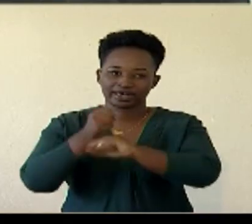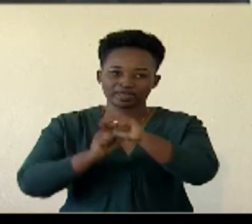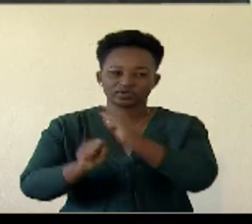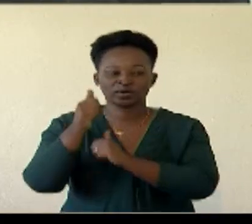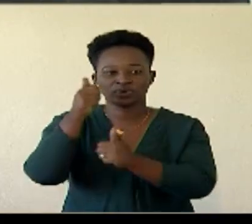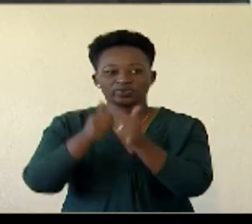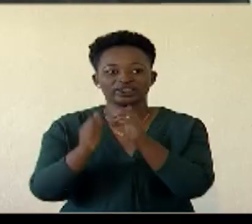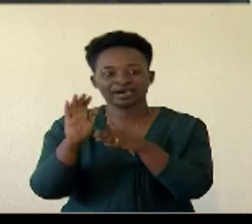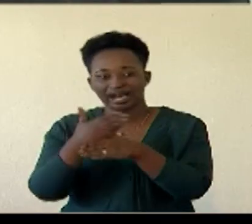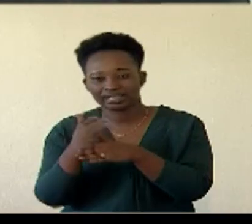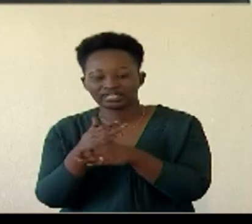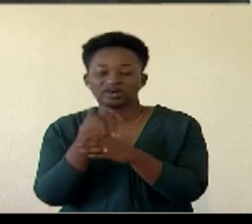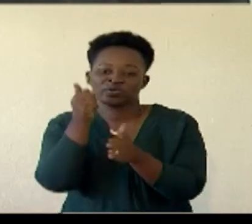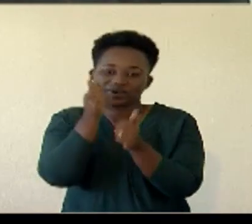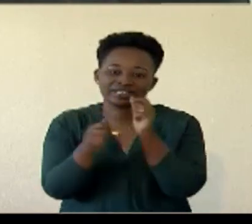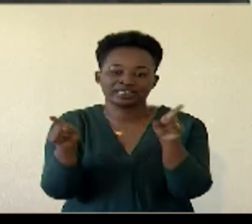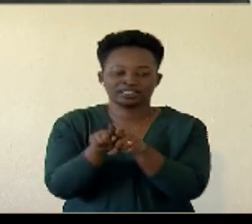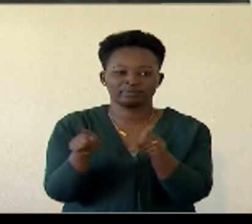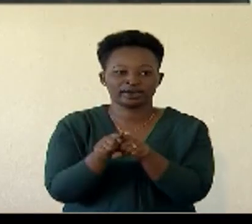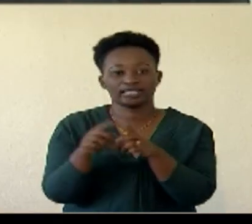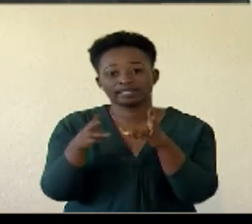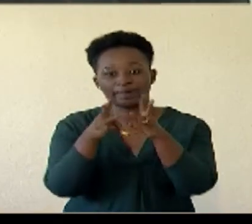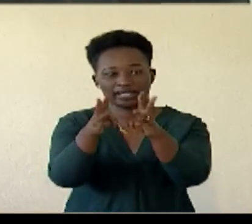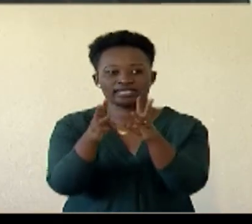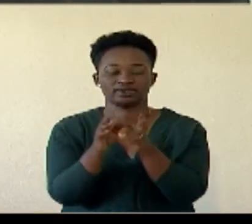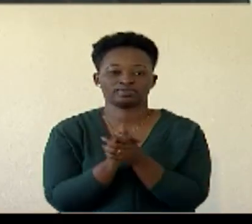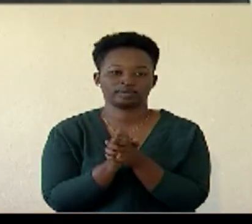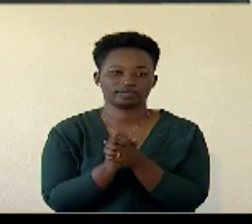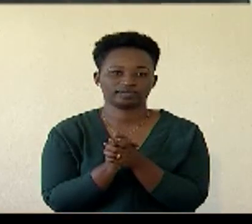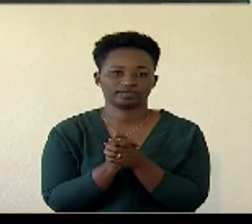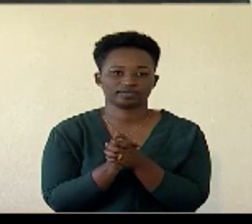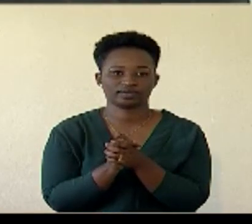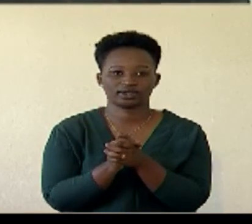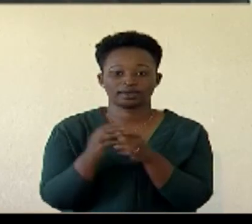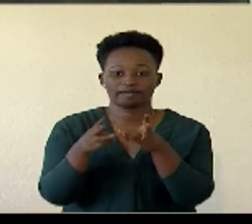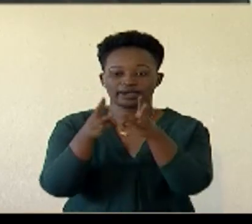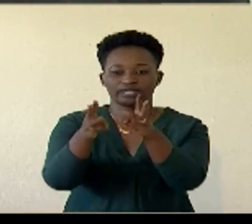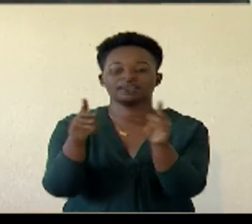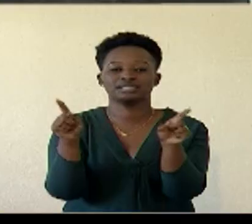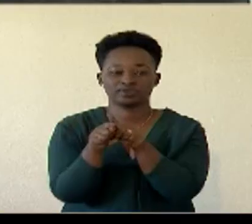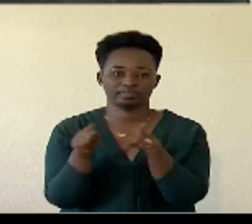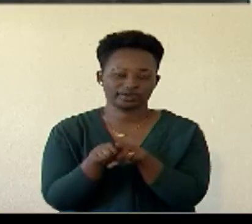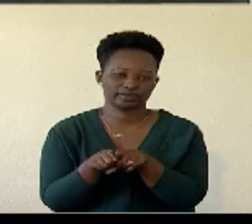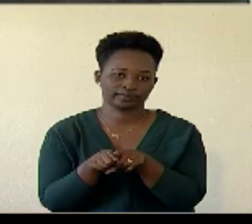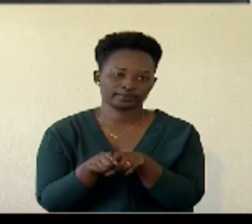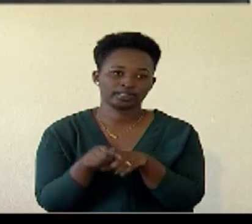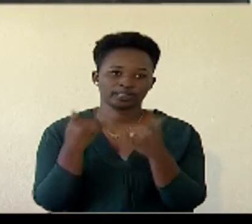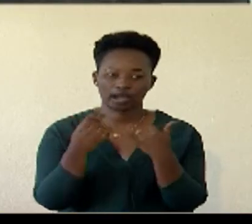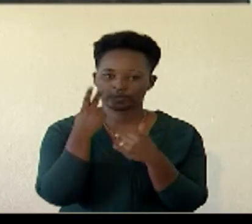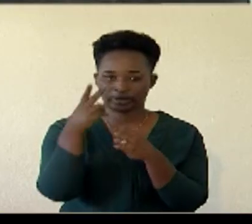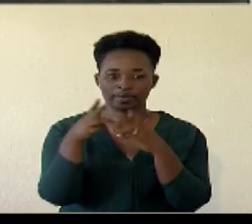which are shared, which are similar. The mechanism are similar as well. So let's look at the